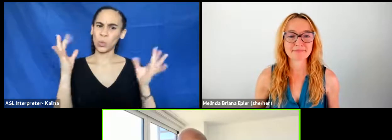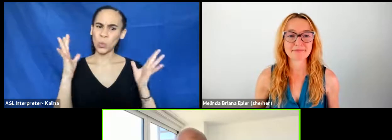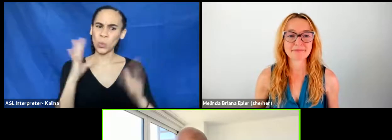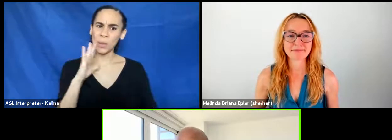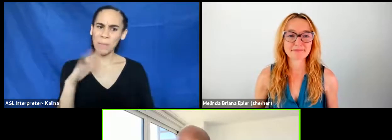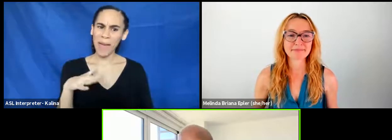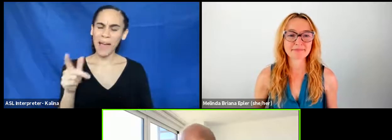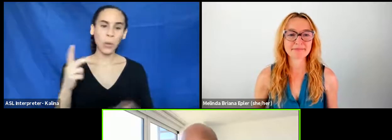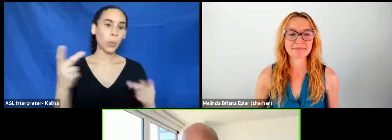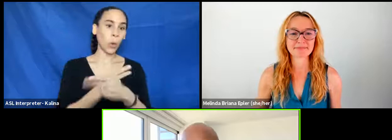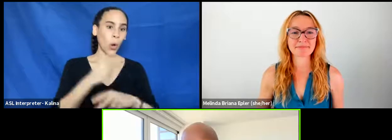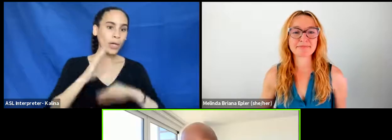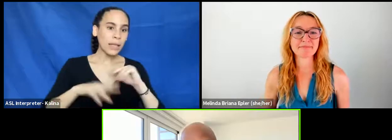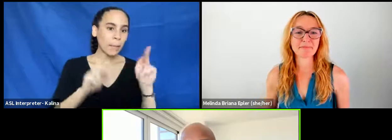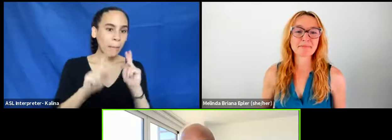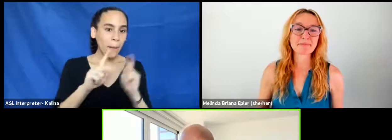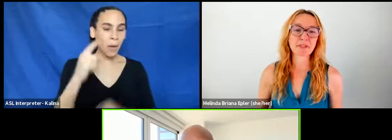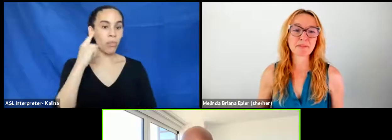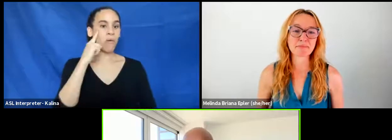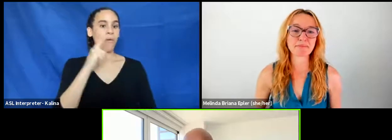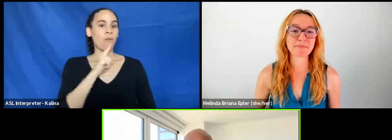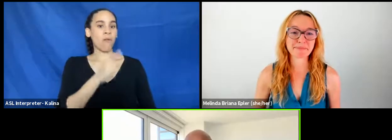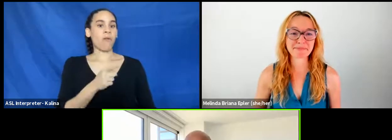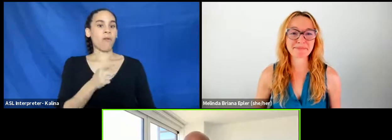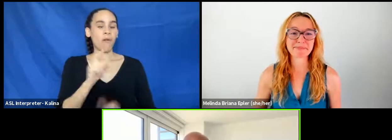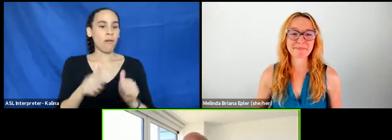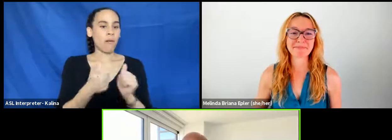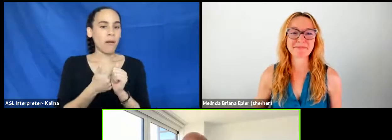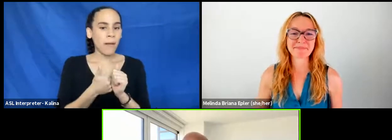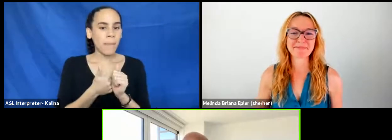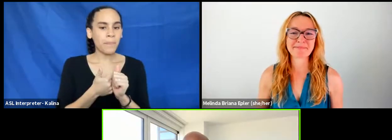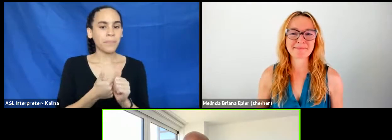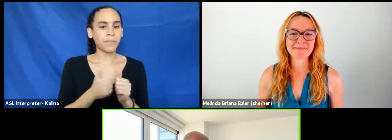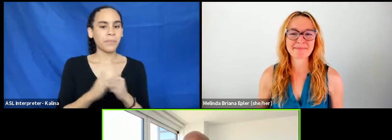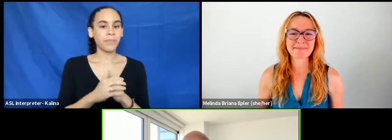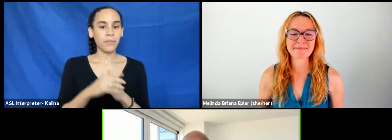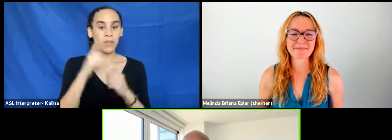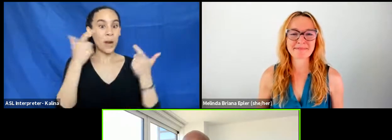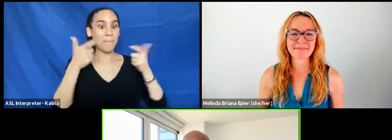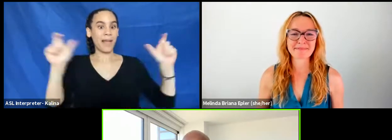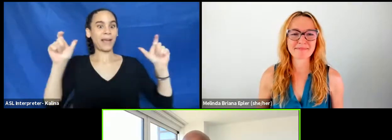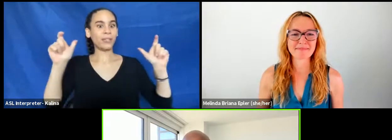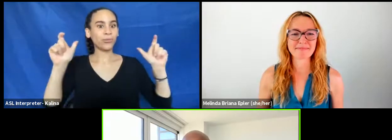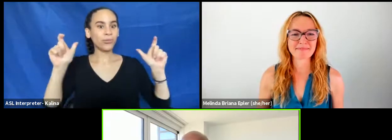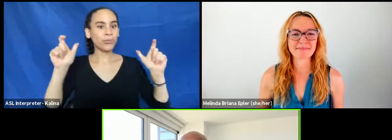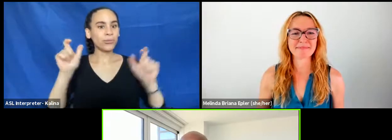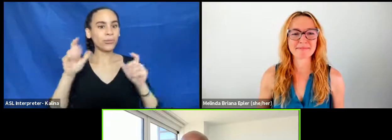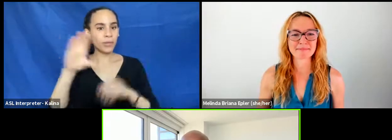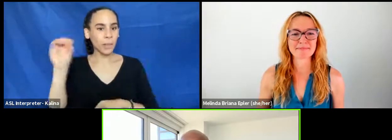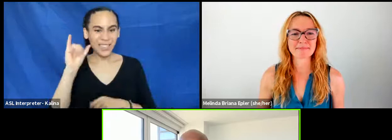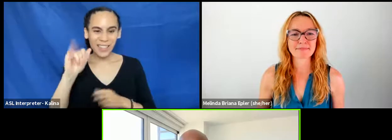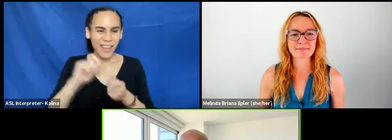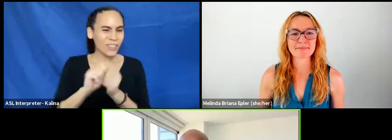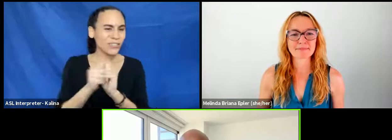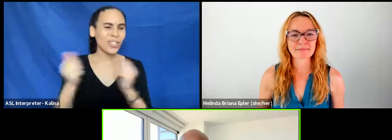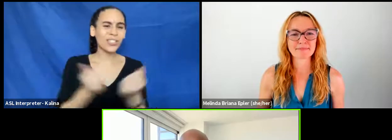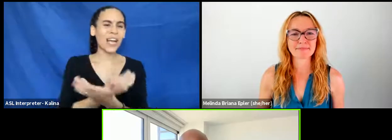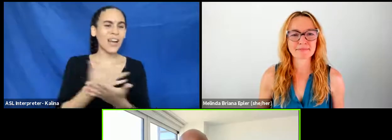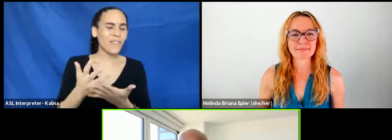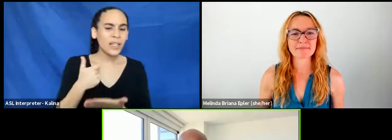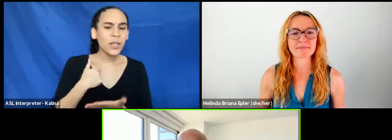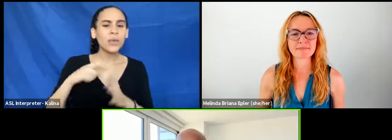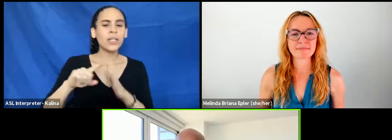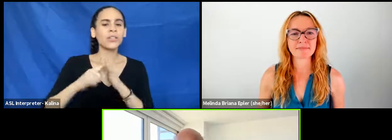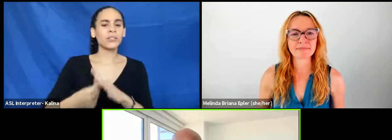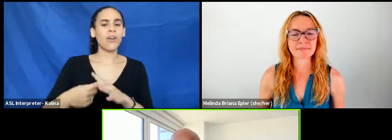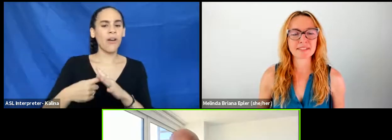was really worse than what people thought it was going to be from the major tech companies. And that changed everything. And then we started changing Callus and Tech Inclusion